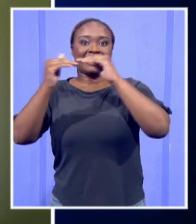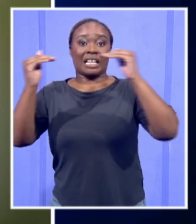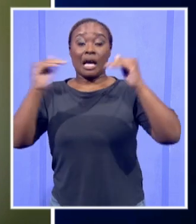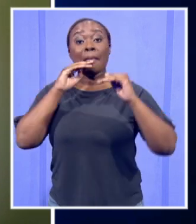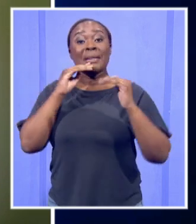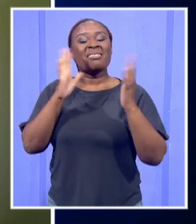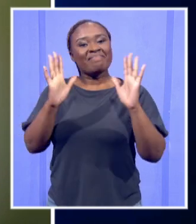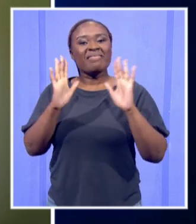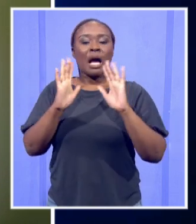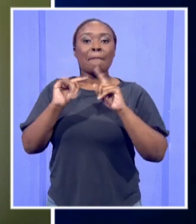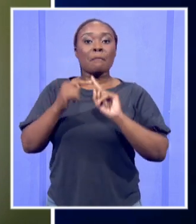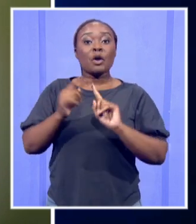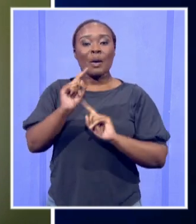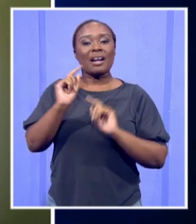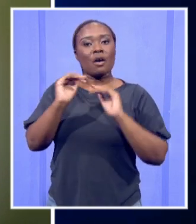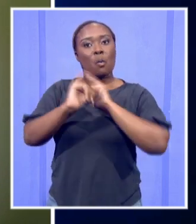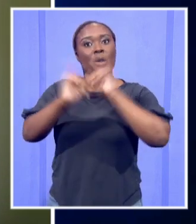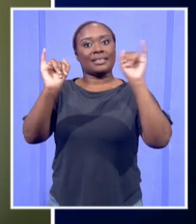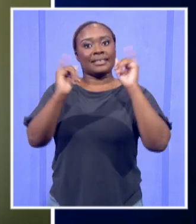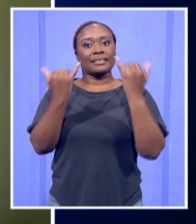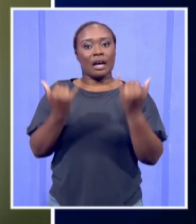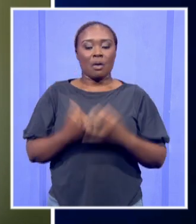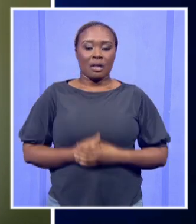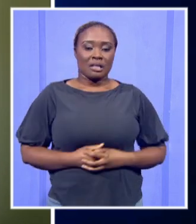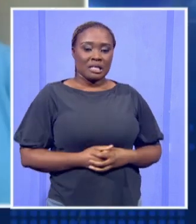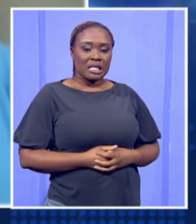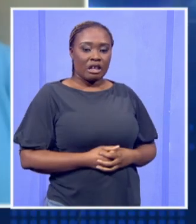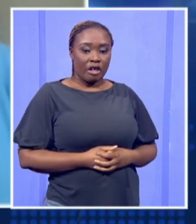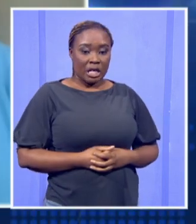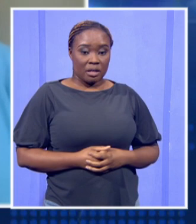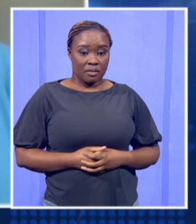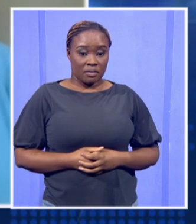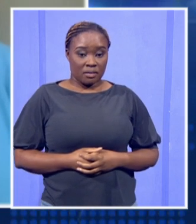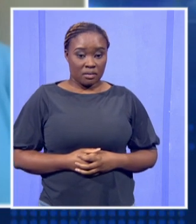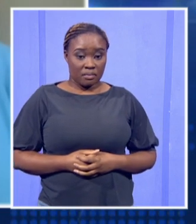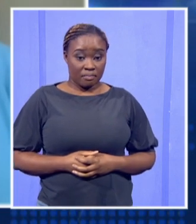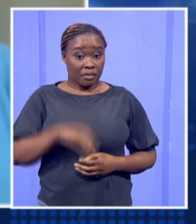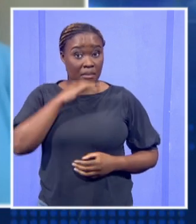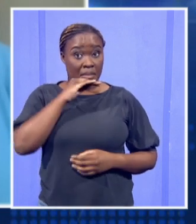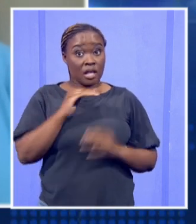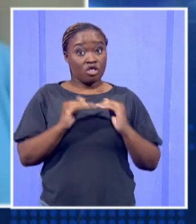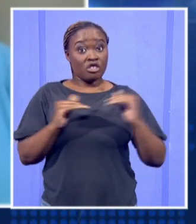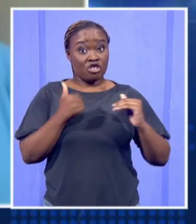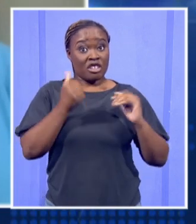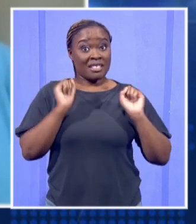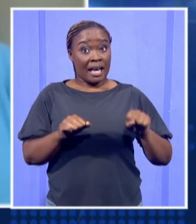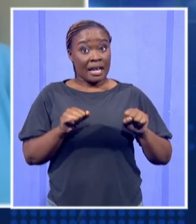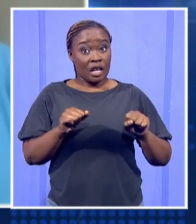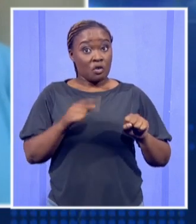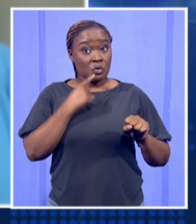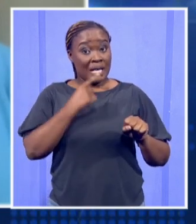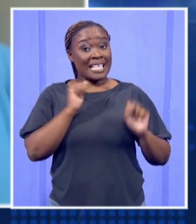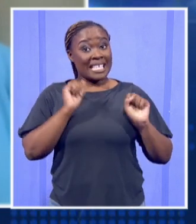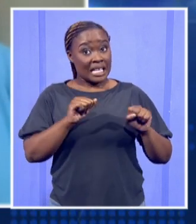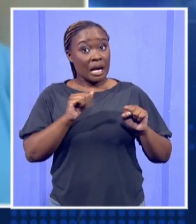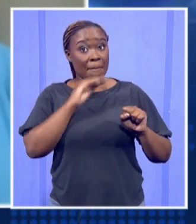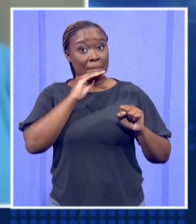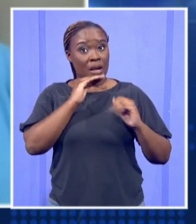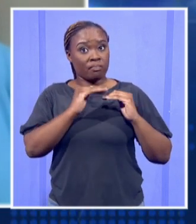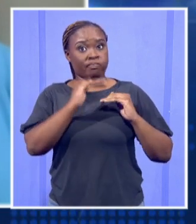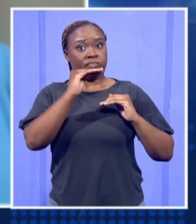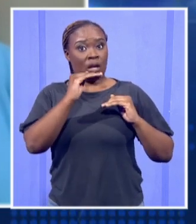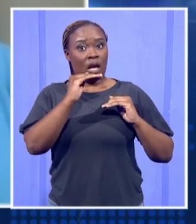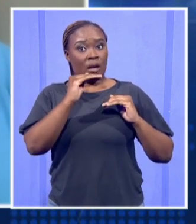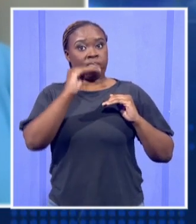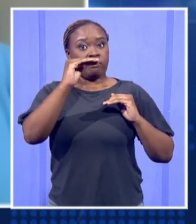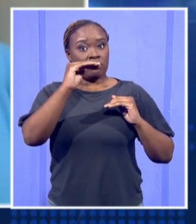getting worse, not better. I said, is it possible for us to see stage 6? And your response was yes, and even beyond that. I'm trying